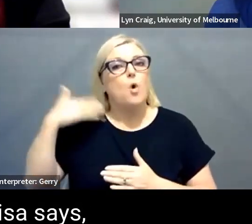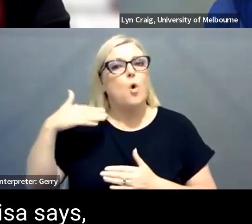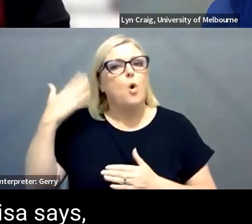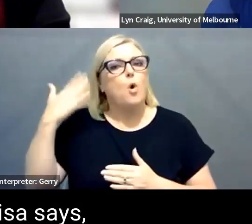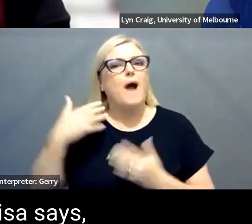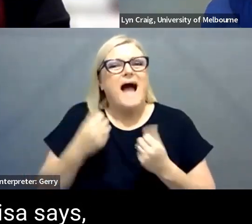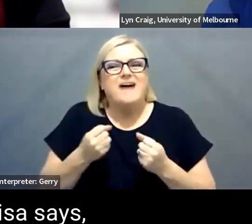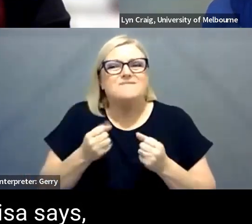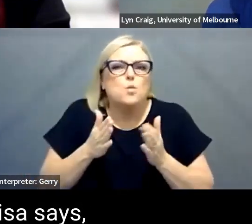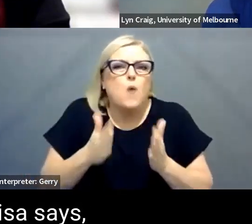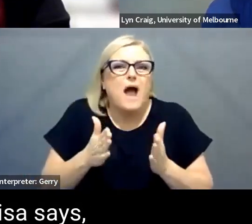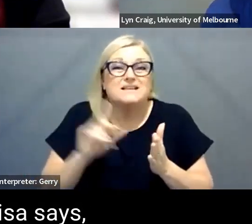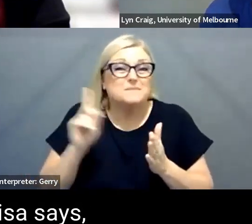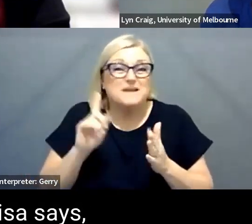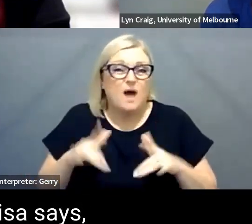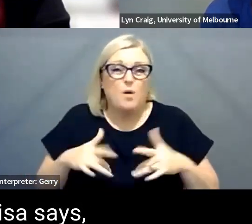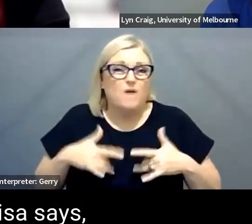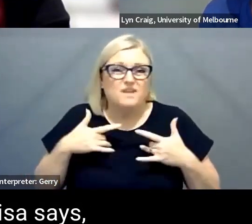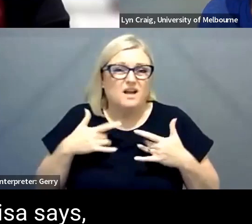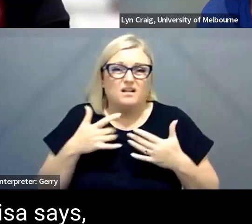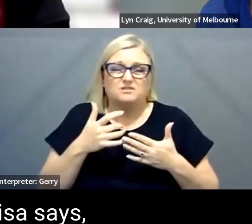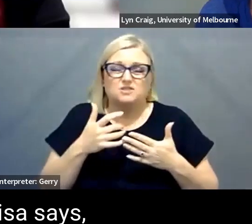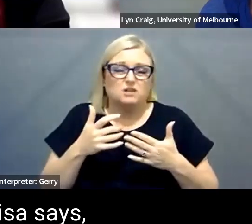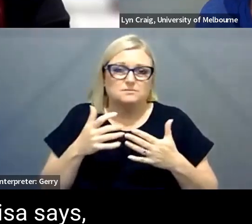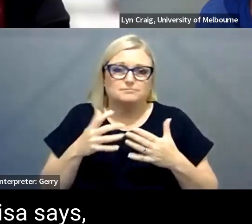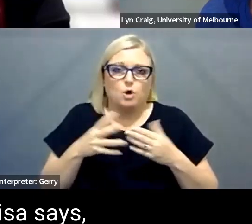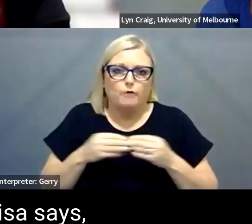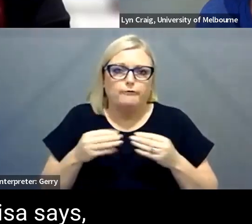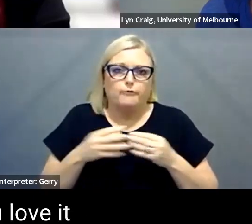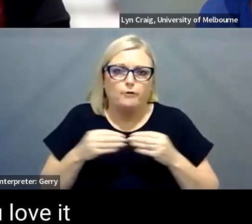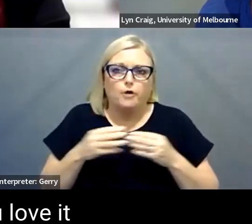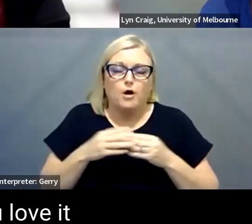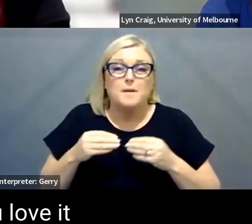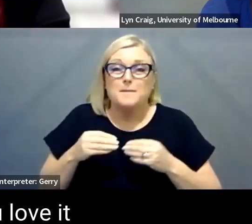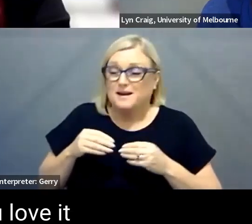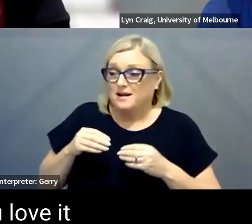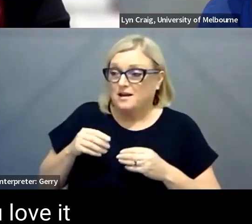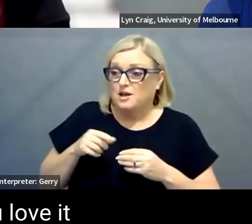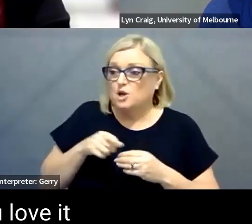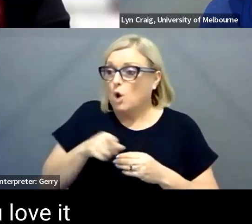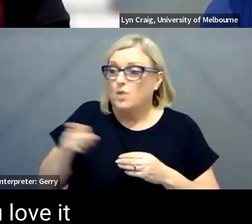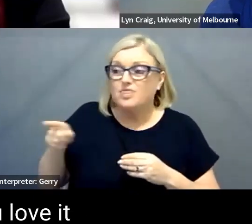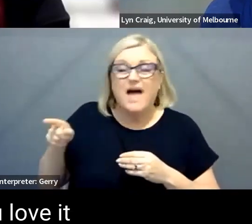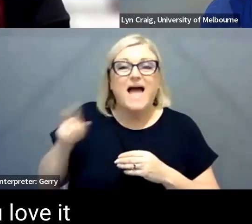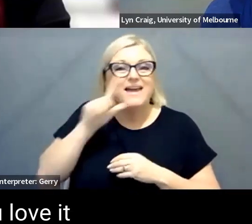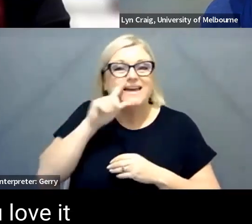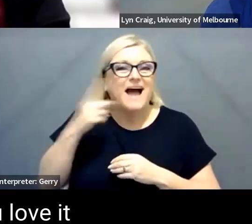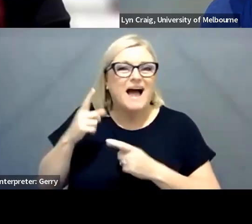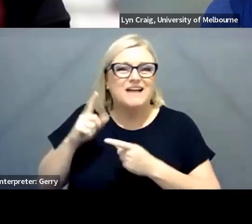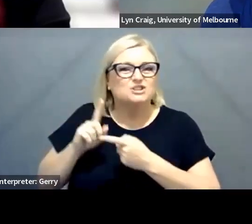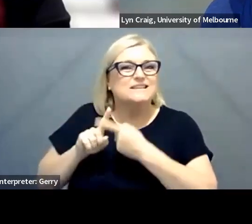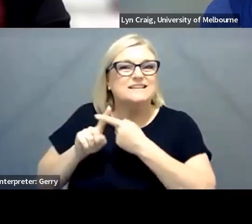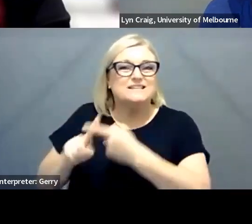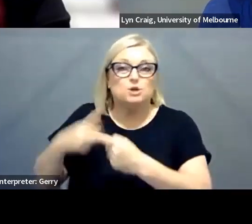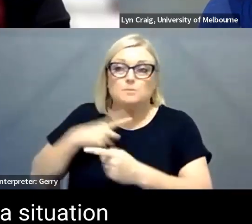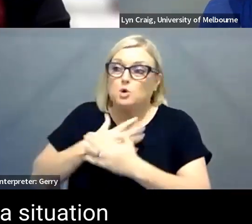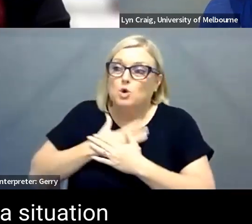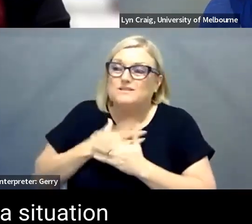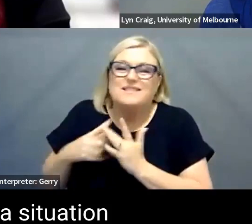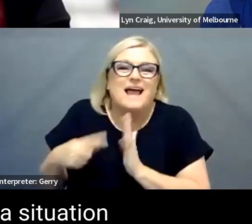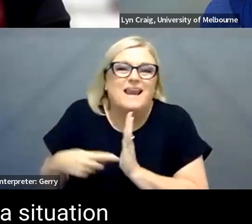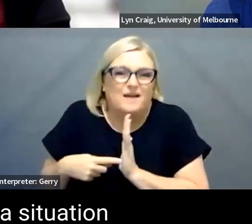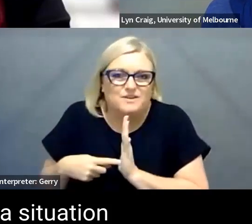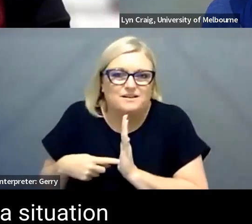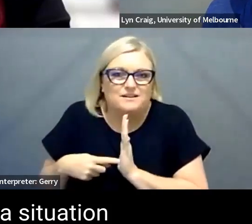And yes, I mean, as Lisa says, you can't go on doing a job because you love it that doesn't pay a living wage, unless